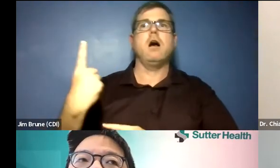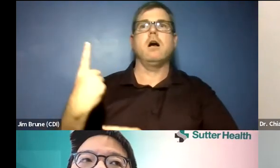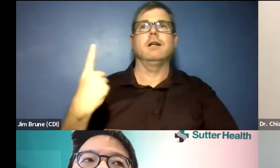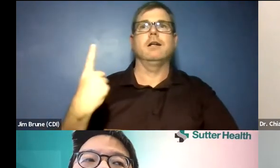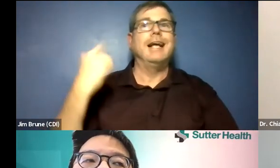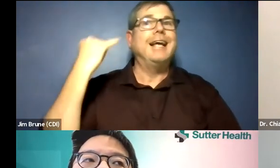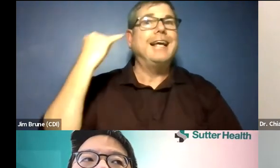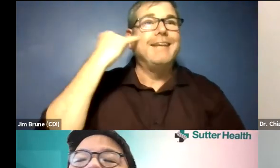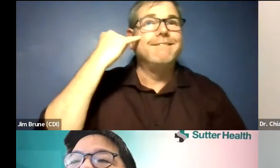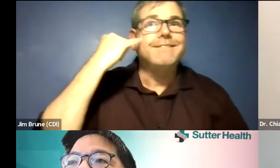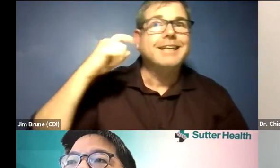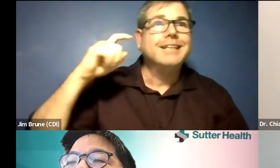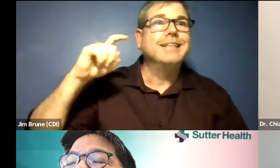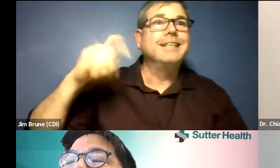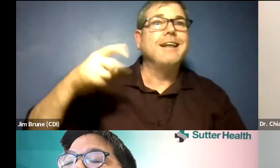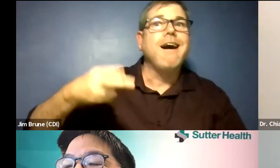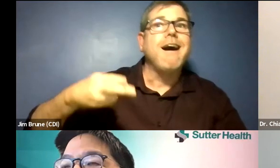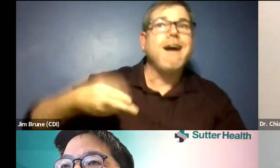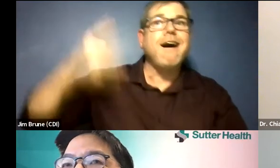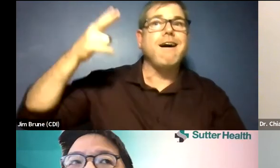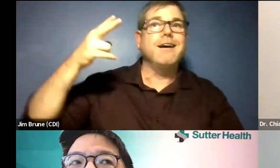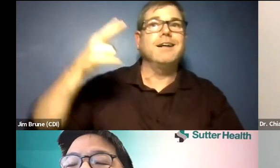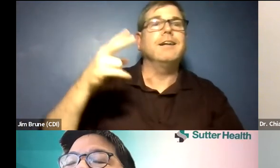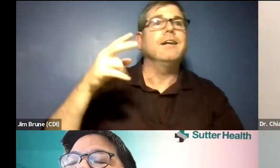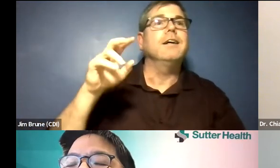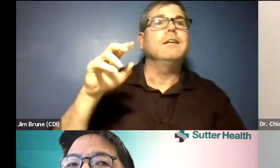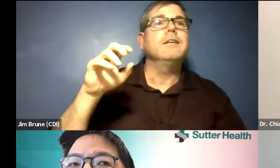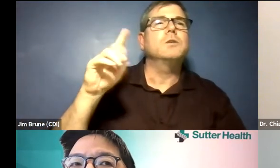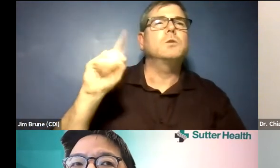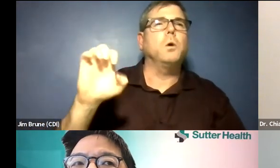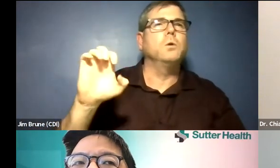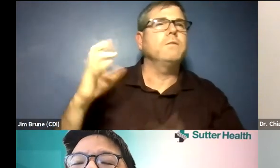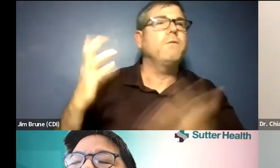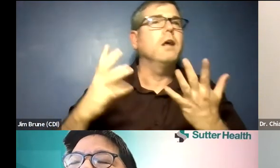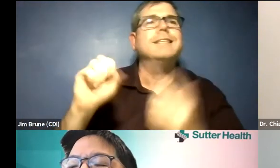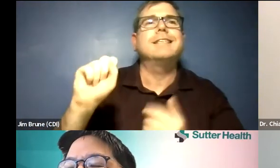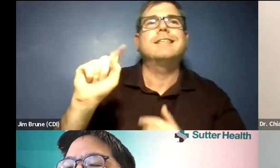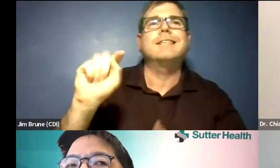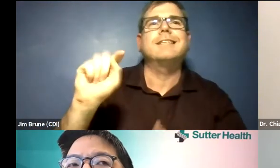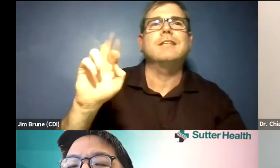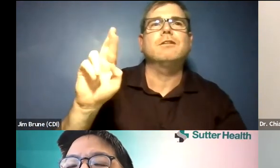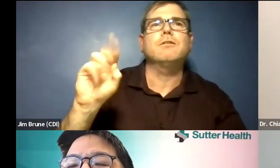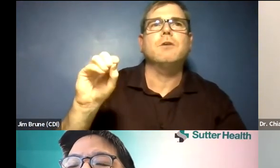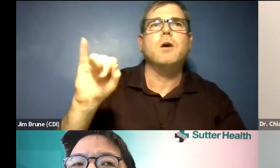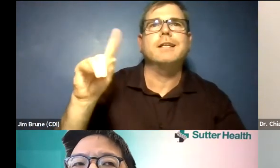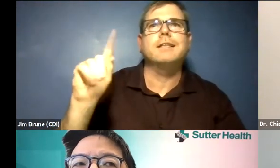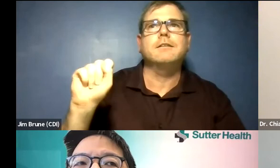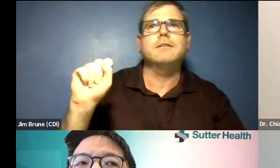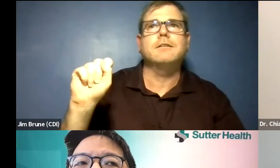That's a medicine of which decreases your immune response for a medical condition. That is one condition where this